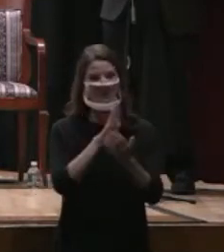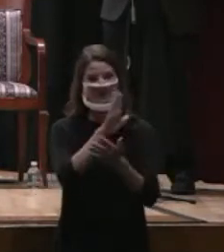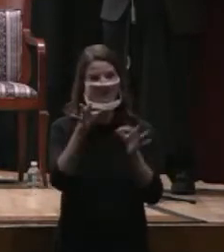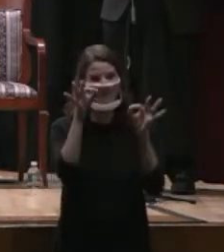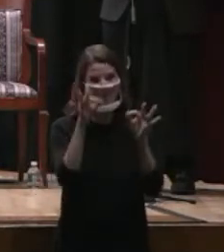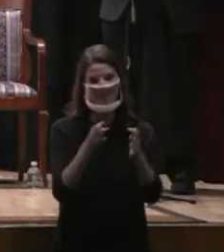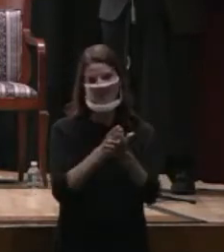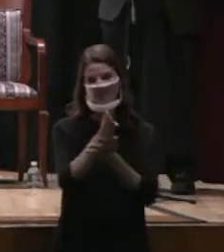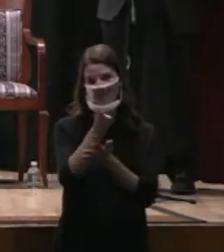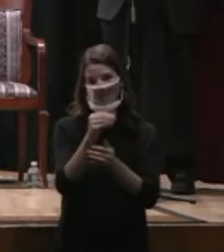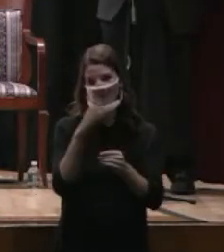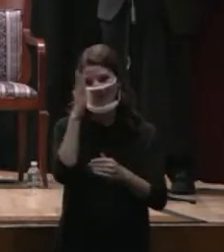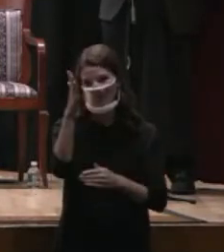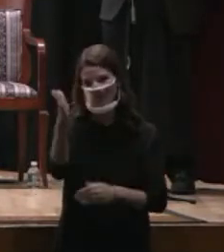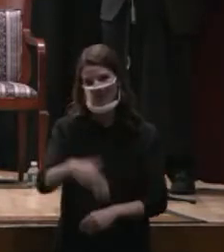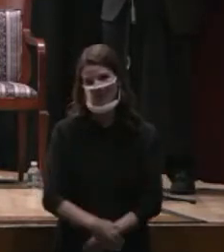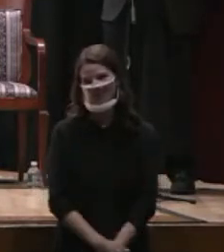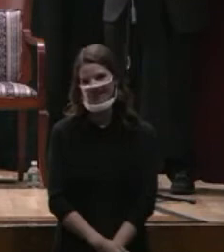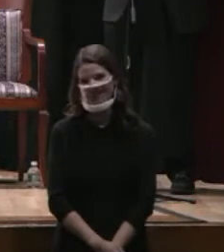the future.